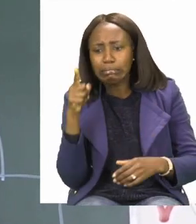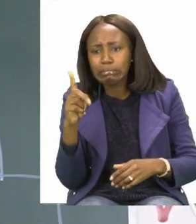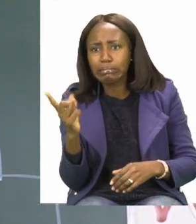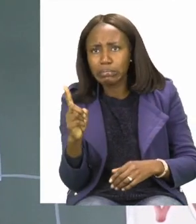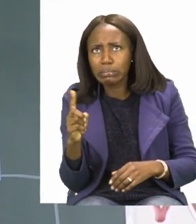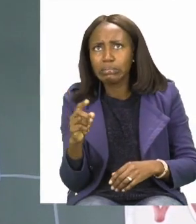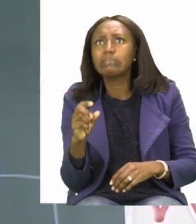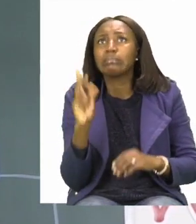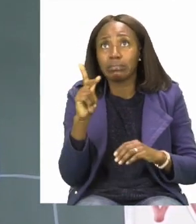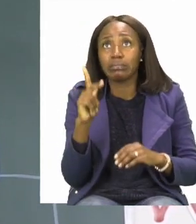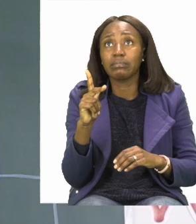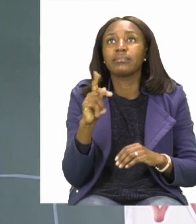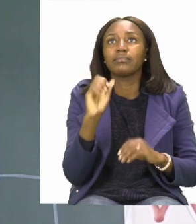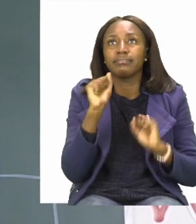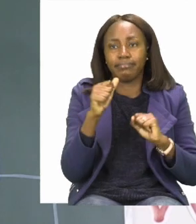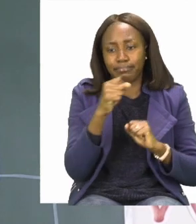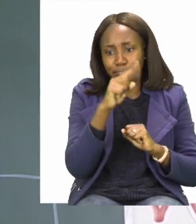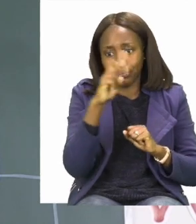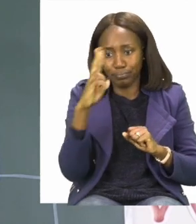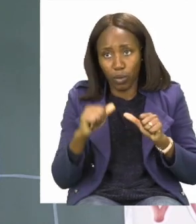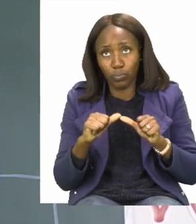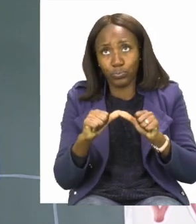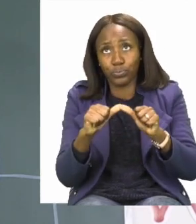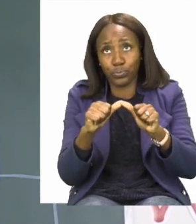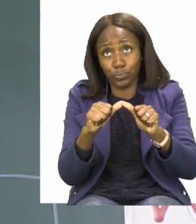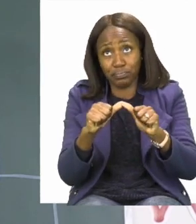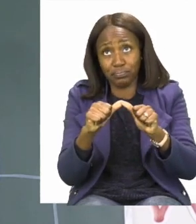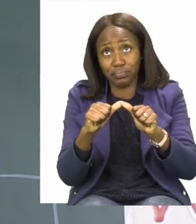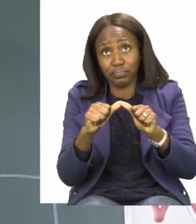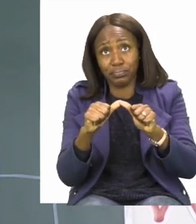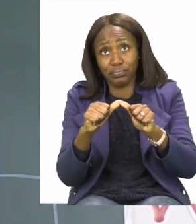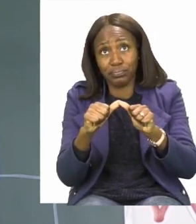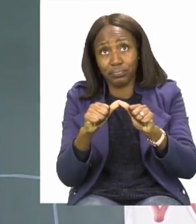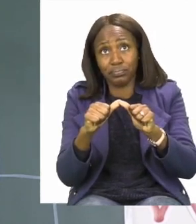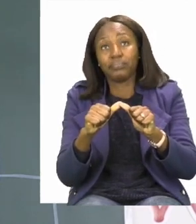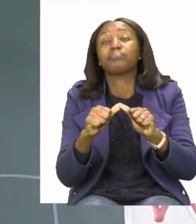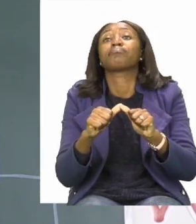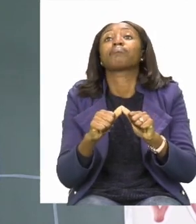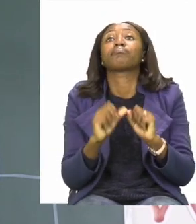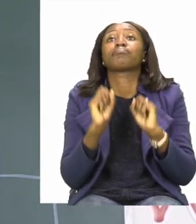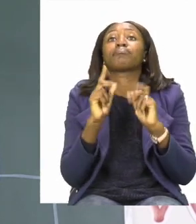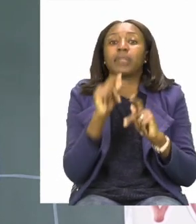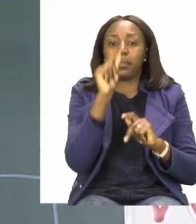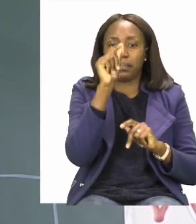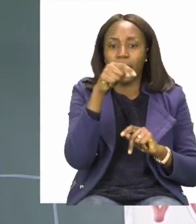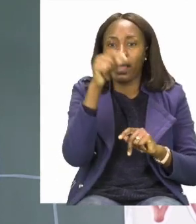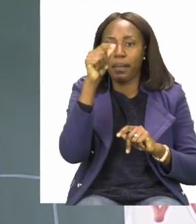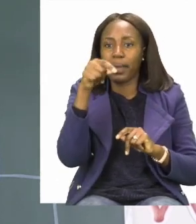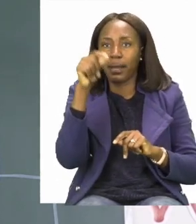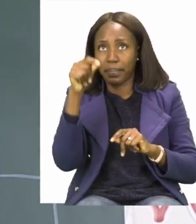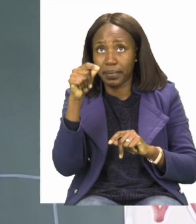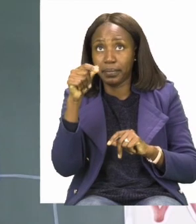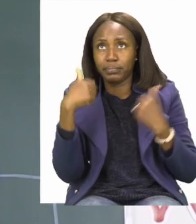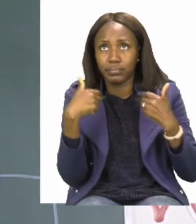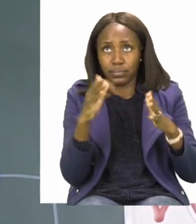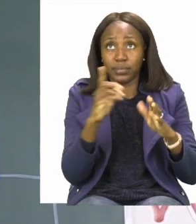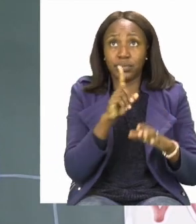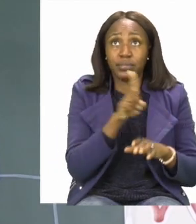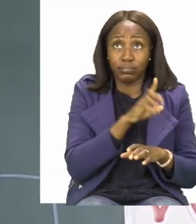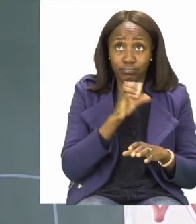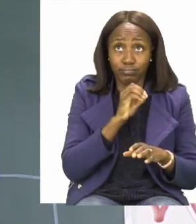missing box. So again, we're going to start with our sticks from the smaller number, which is